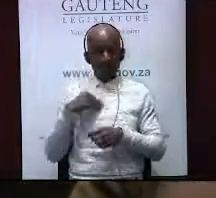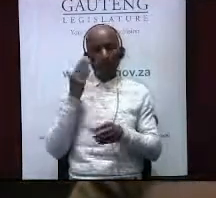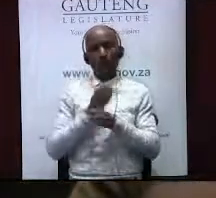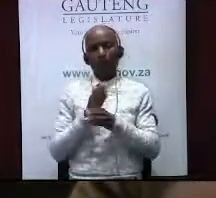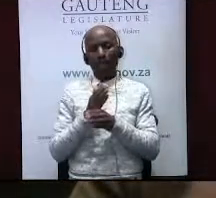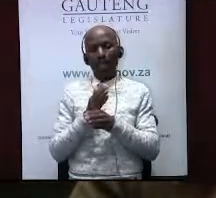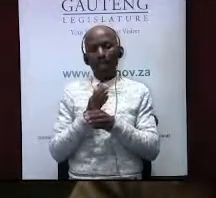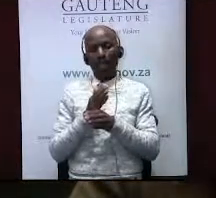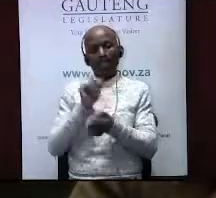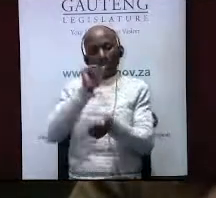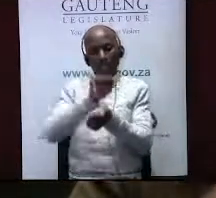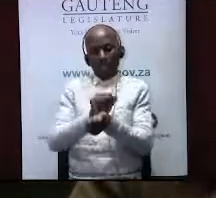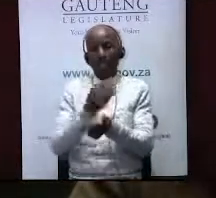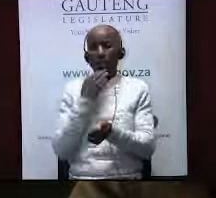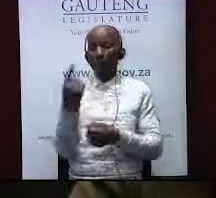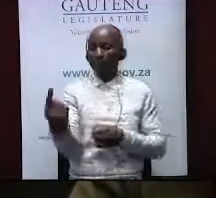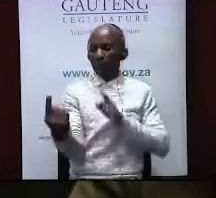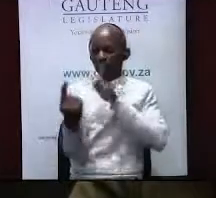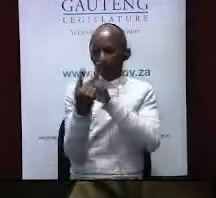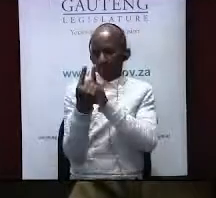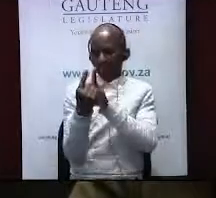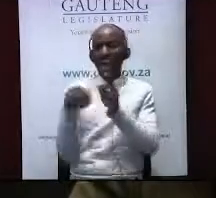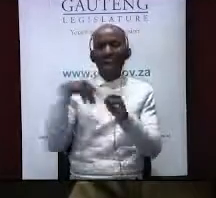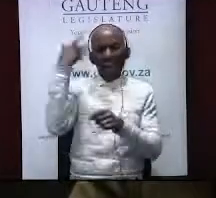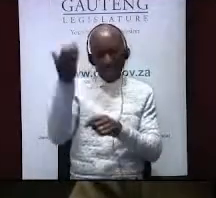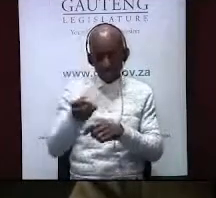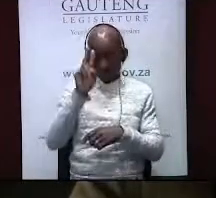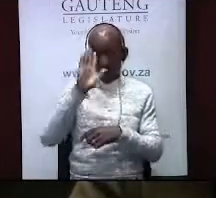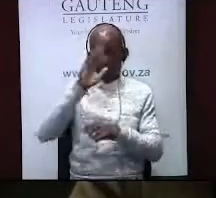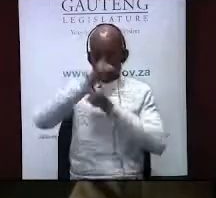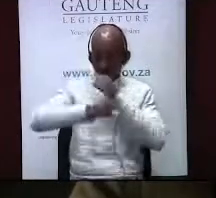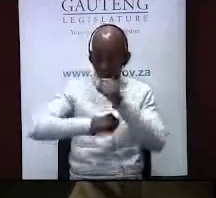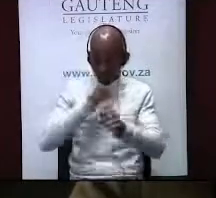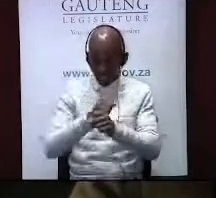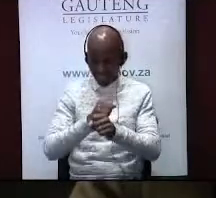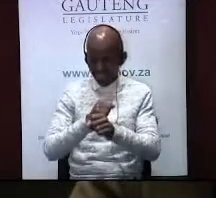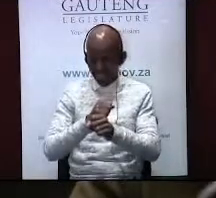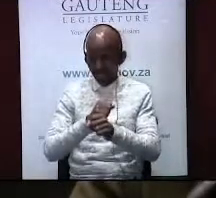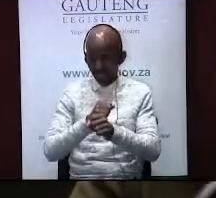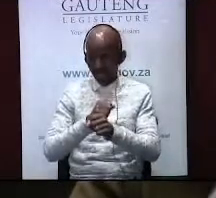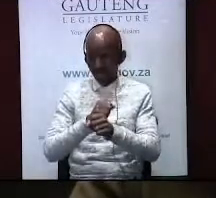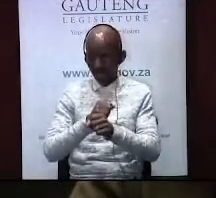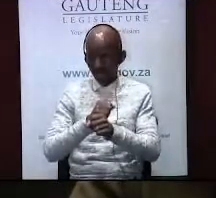prison who came to me after 25 years